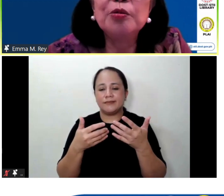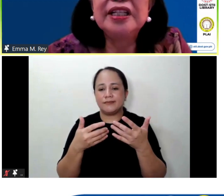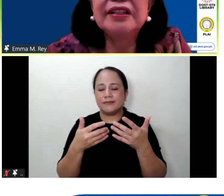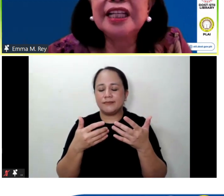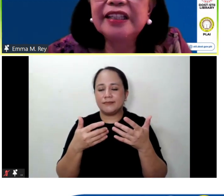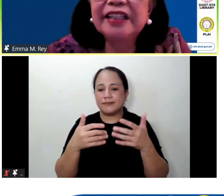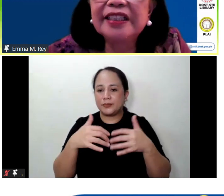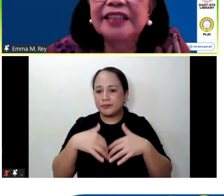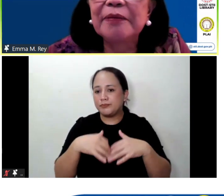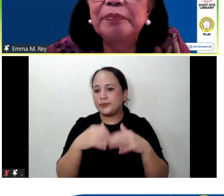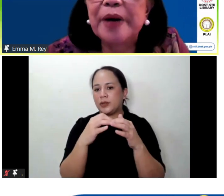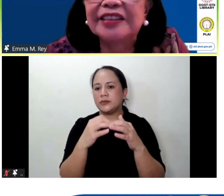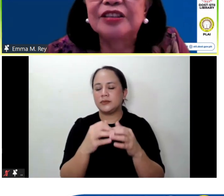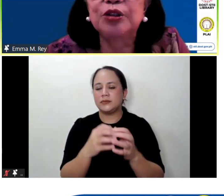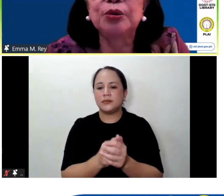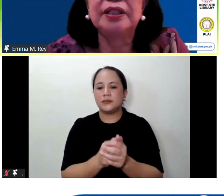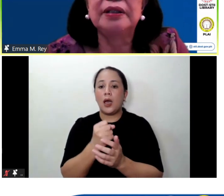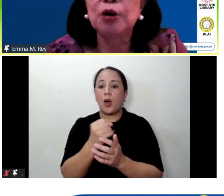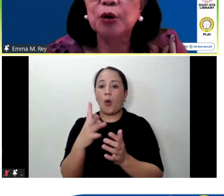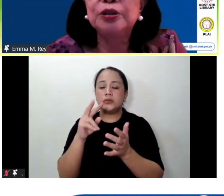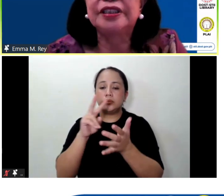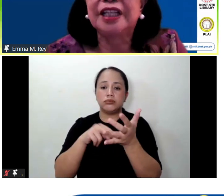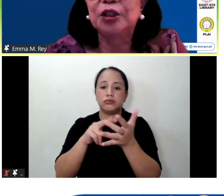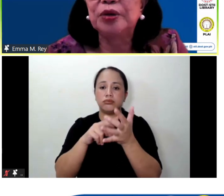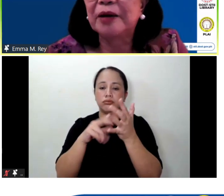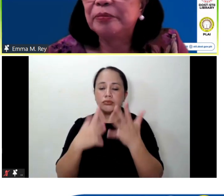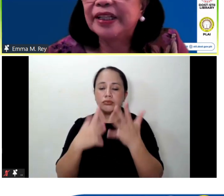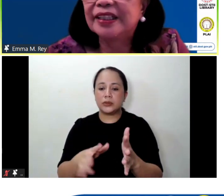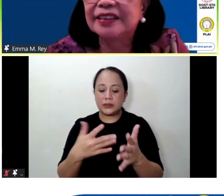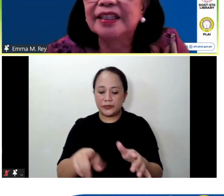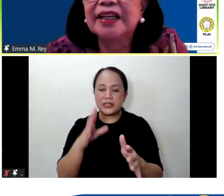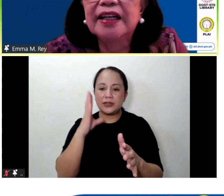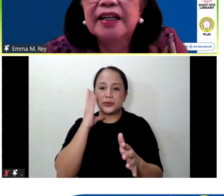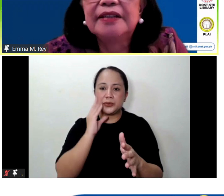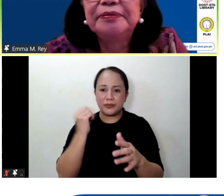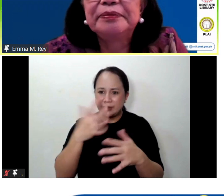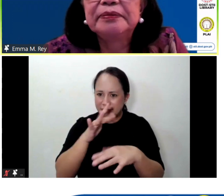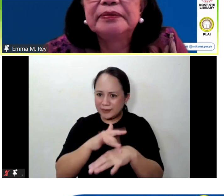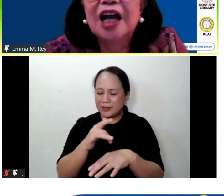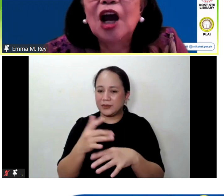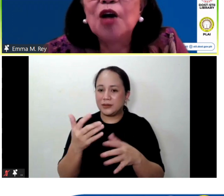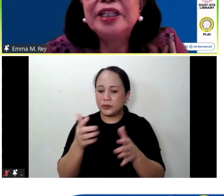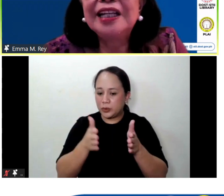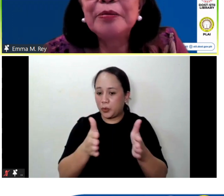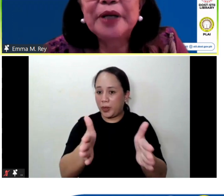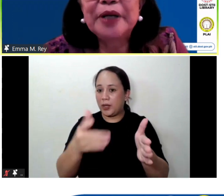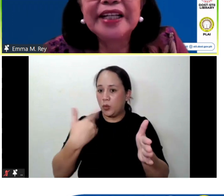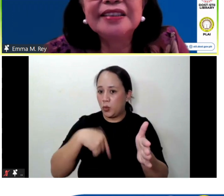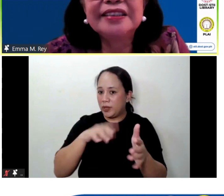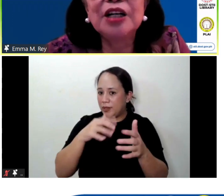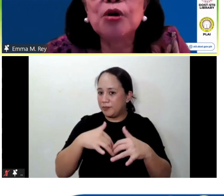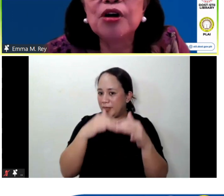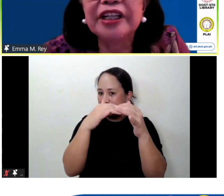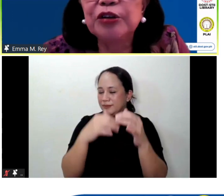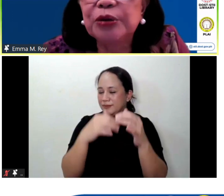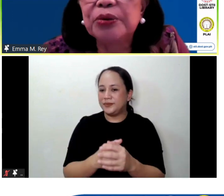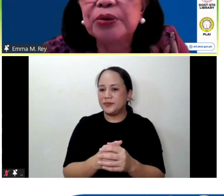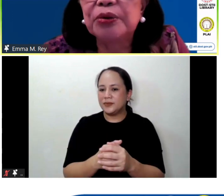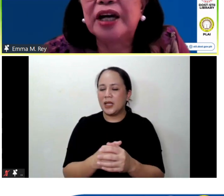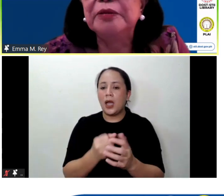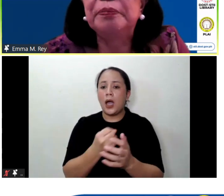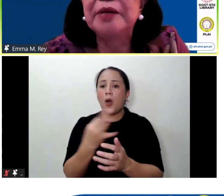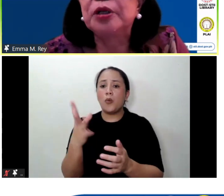How many readers have passed through the roads that we have built? How many librarians are walking